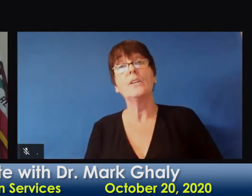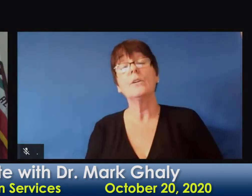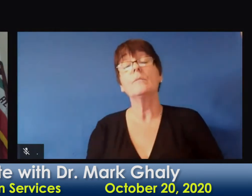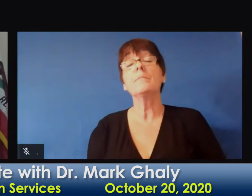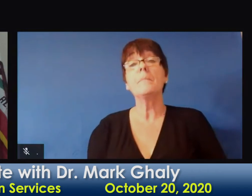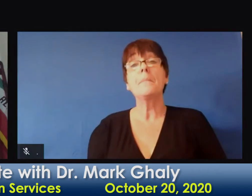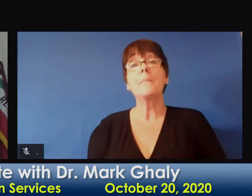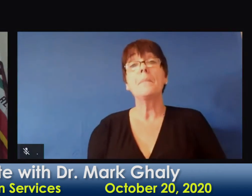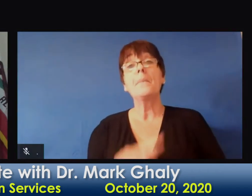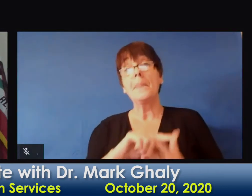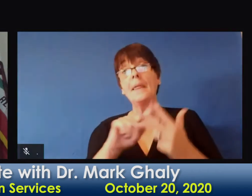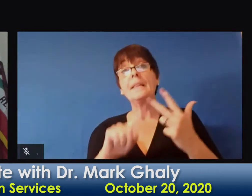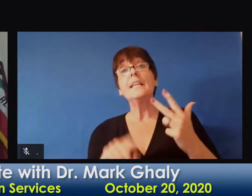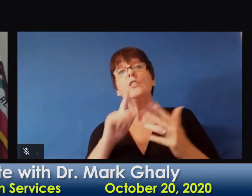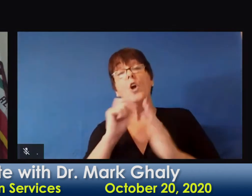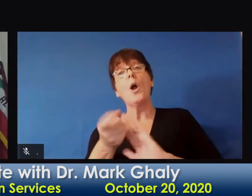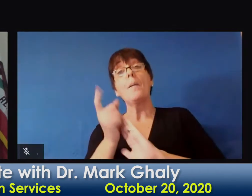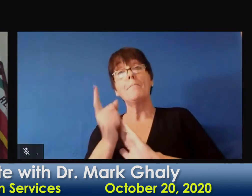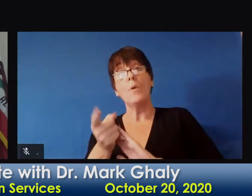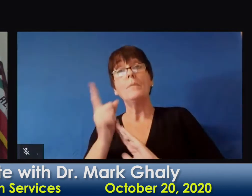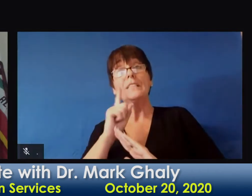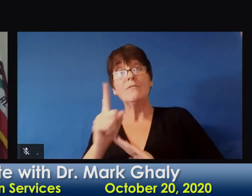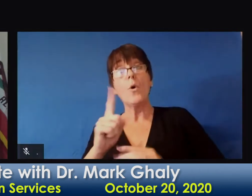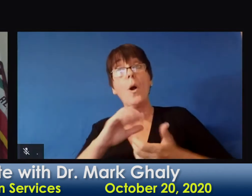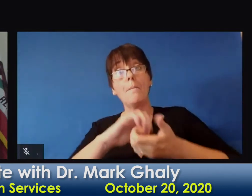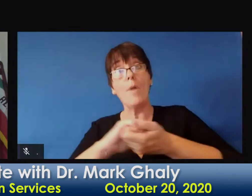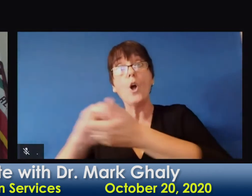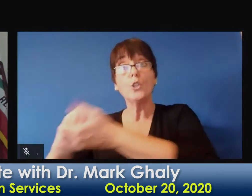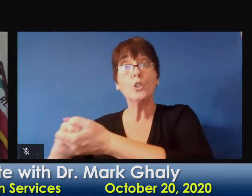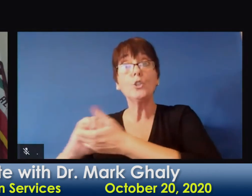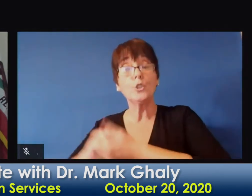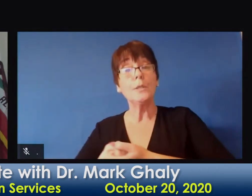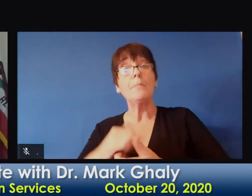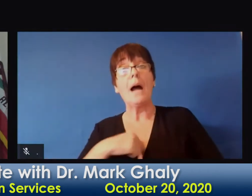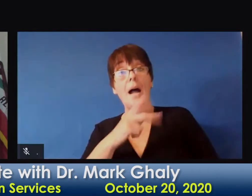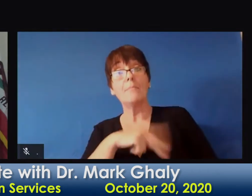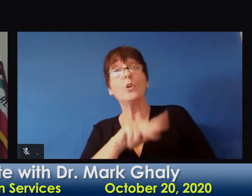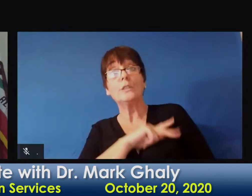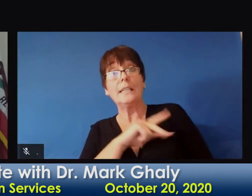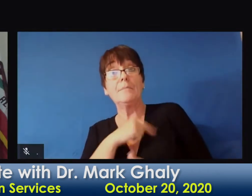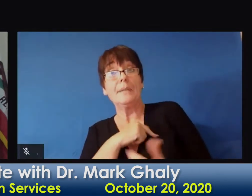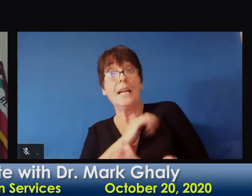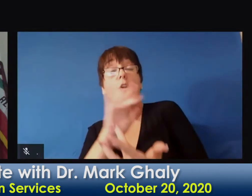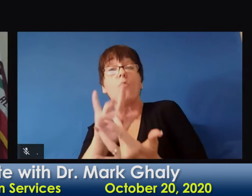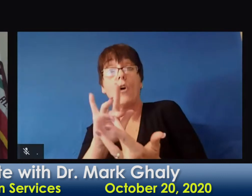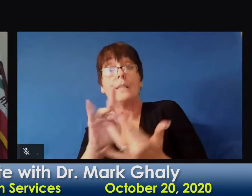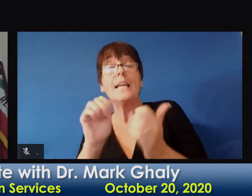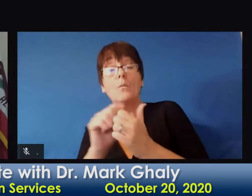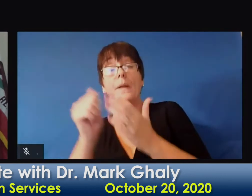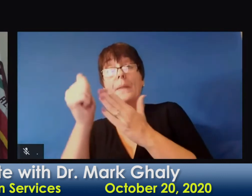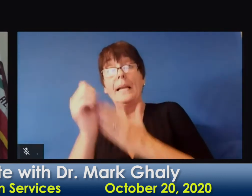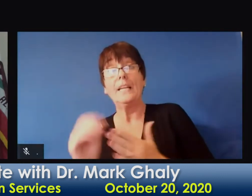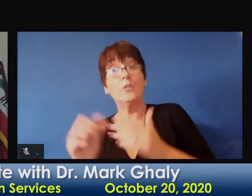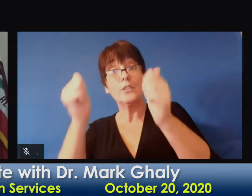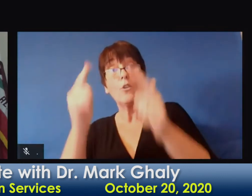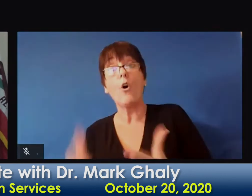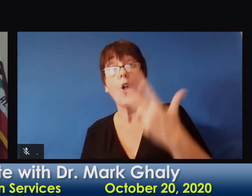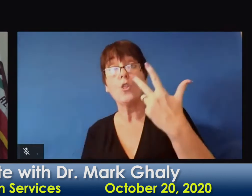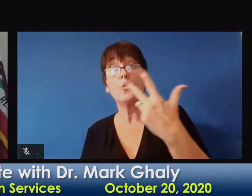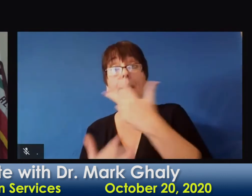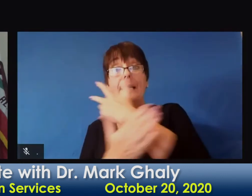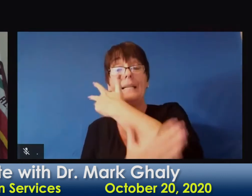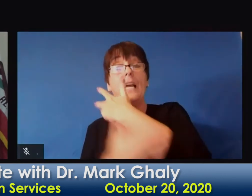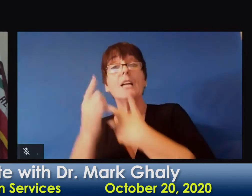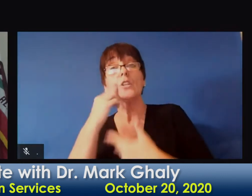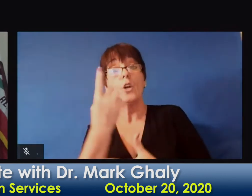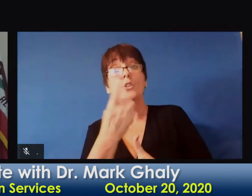are really moments for partnership. I've personally been in touch with leaders in all 3 counties. I know